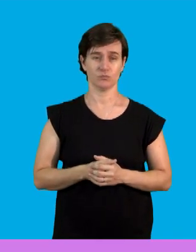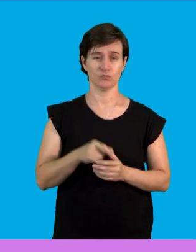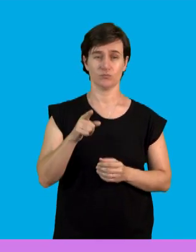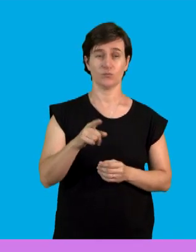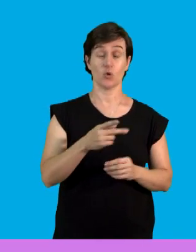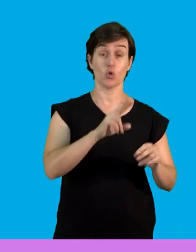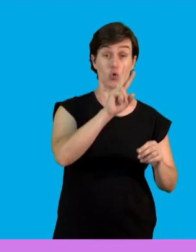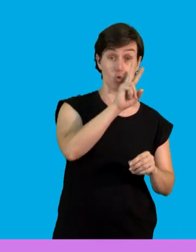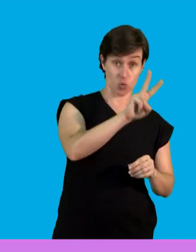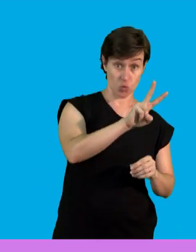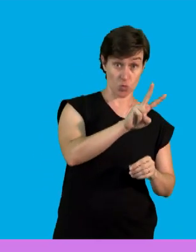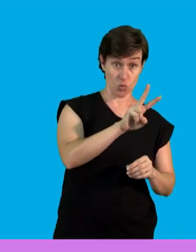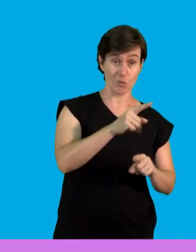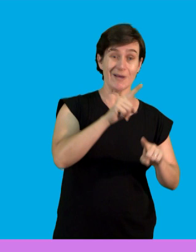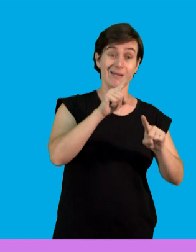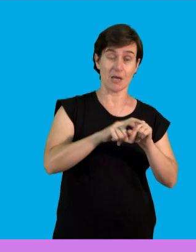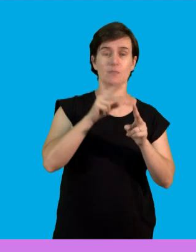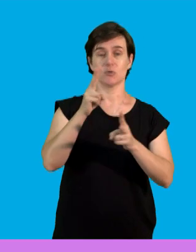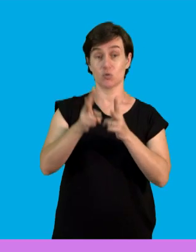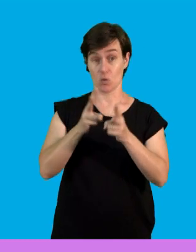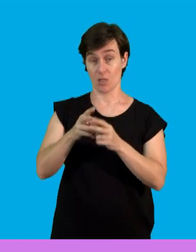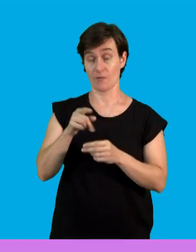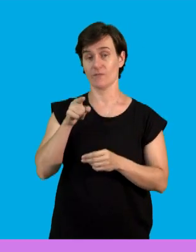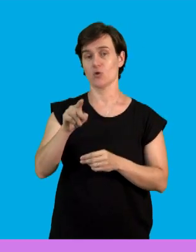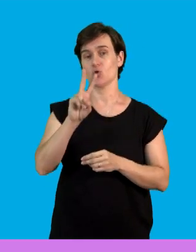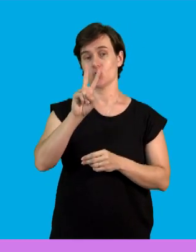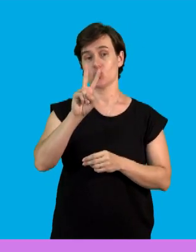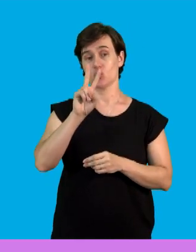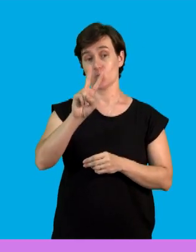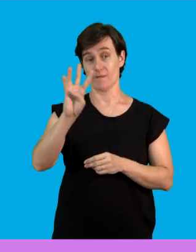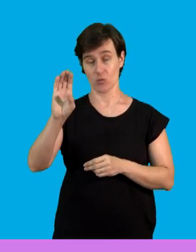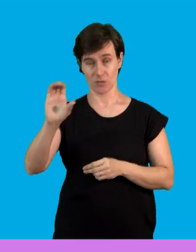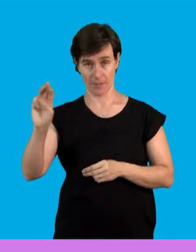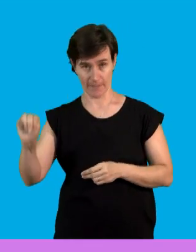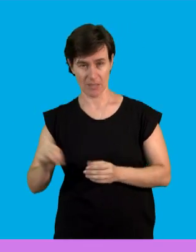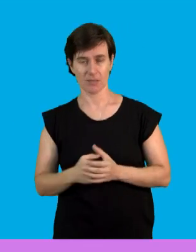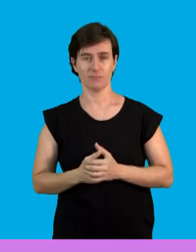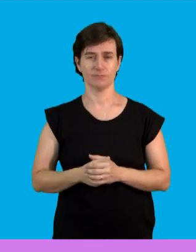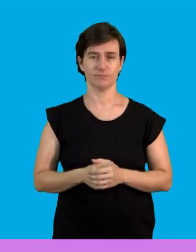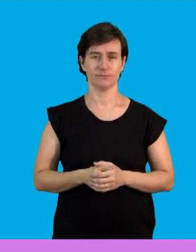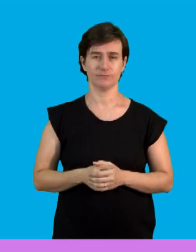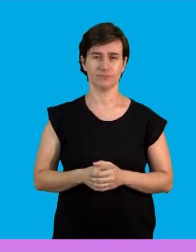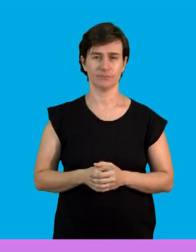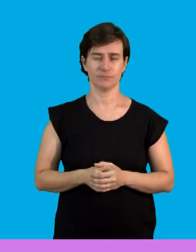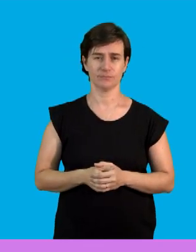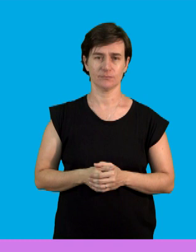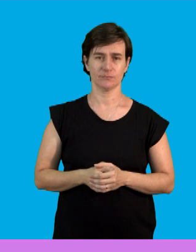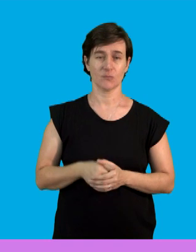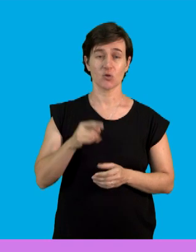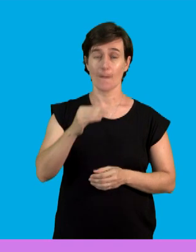2 times 12, which is 24 centimeters. Then the box must